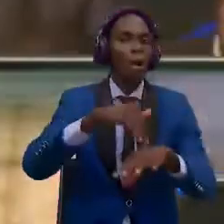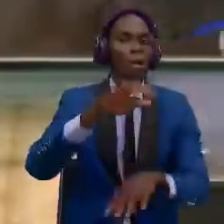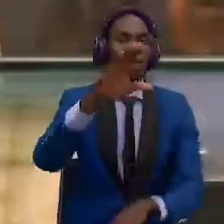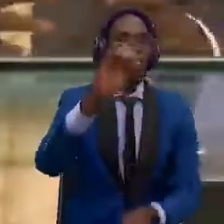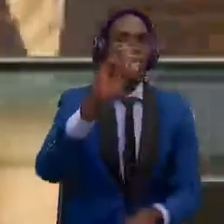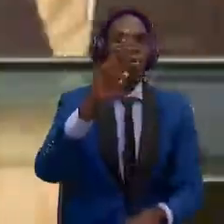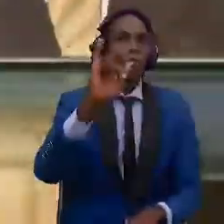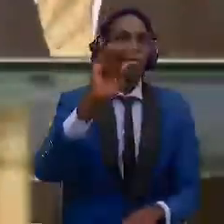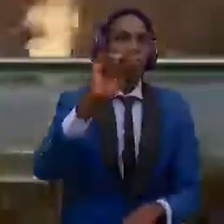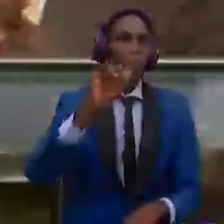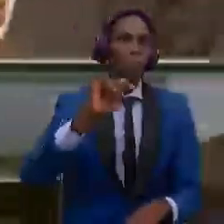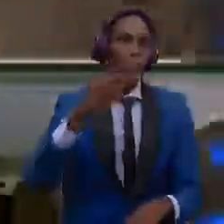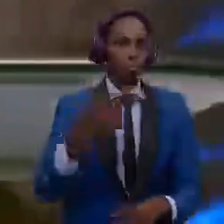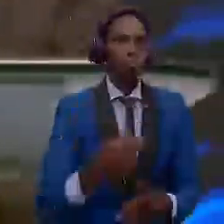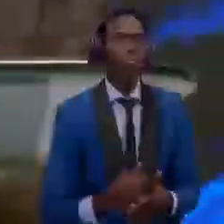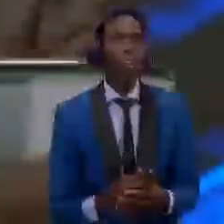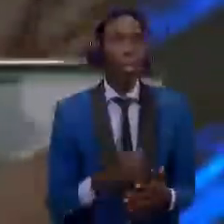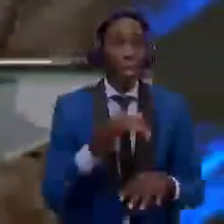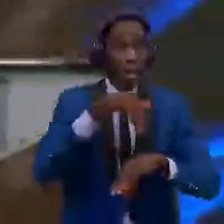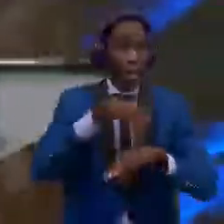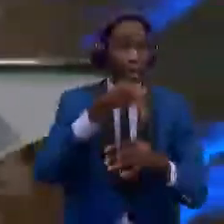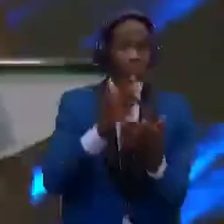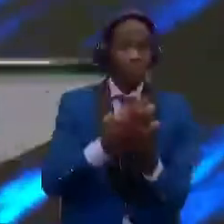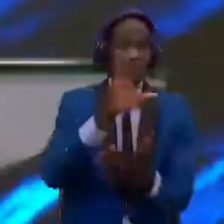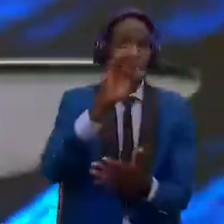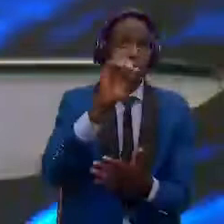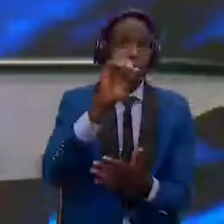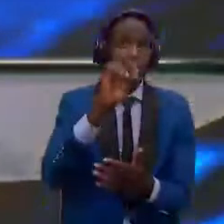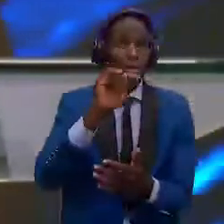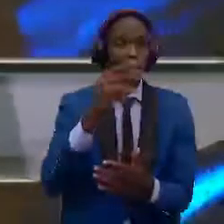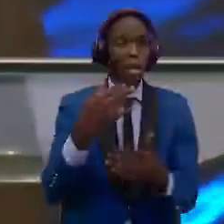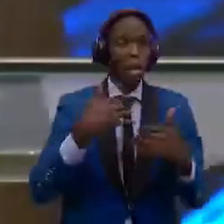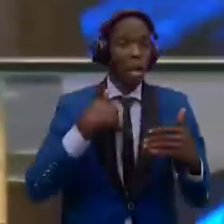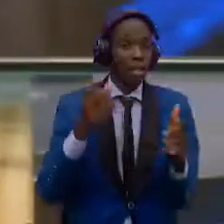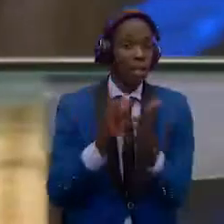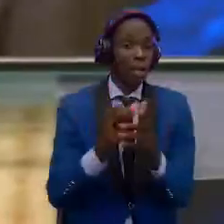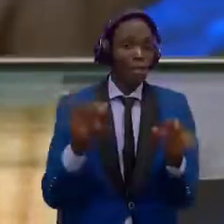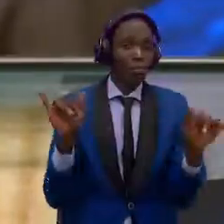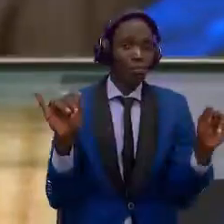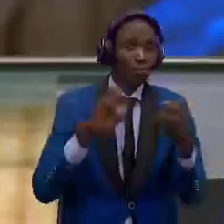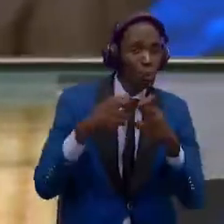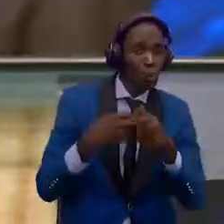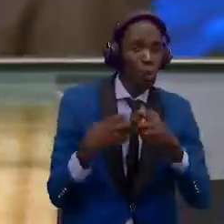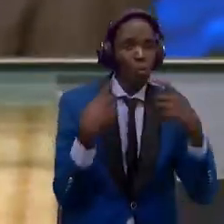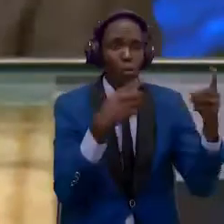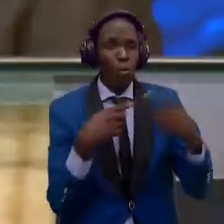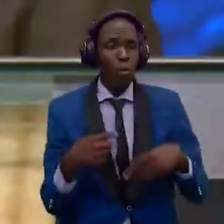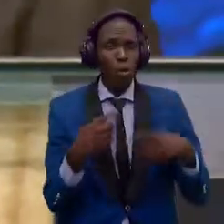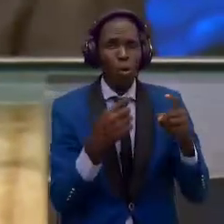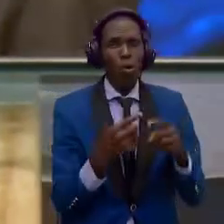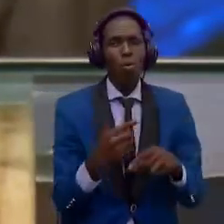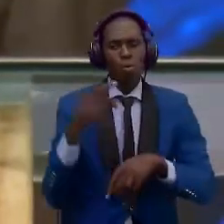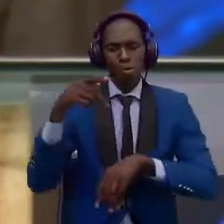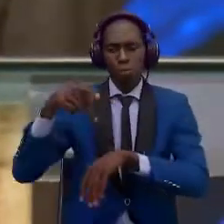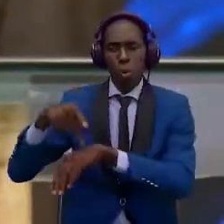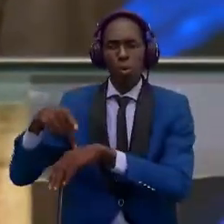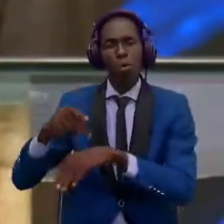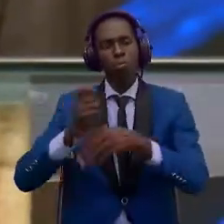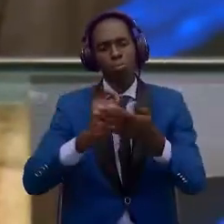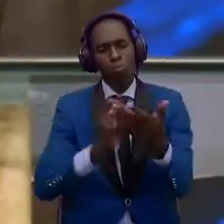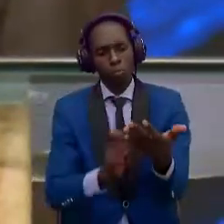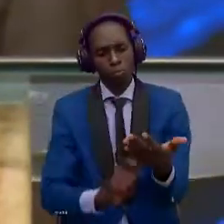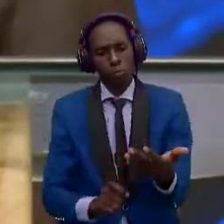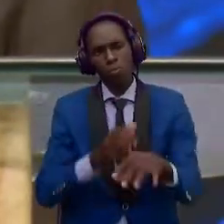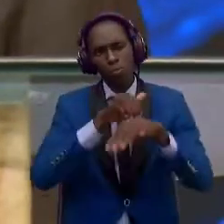had that kind of contention, and Paul knew about it, and Paul wrote about it and said, you are carnal, you are